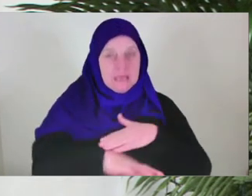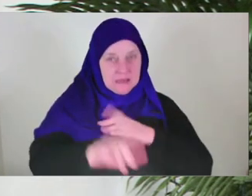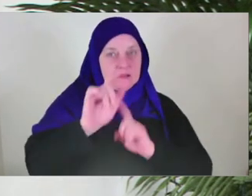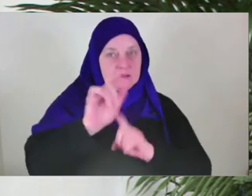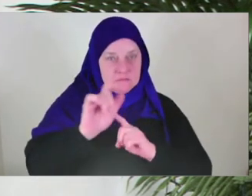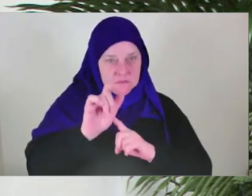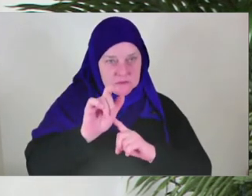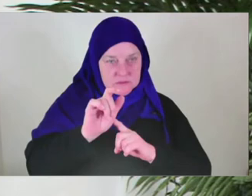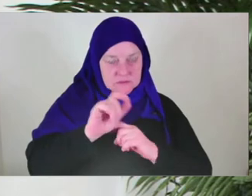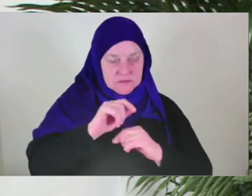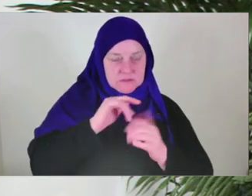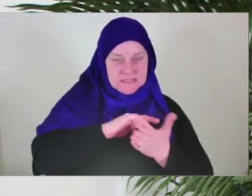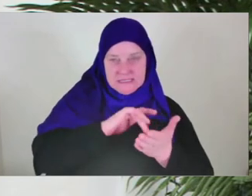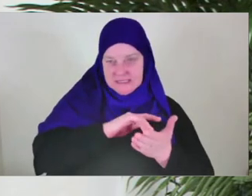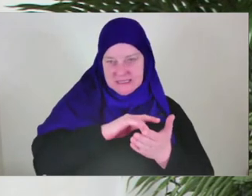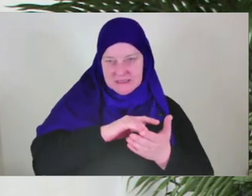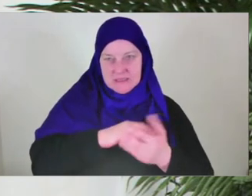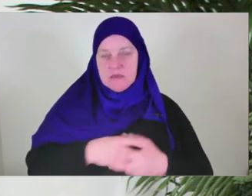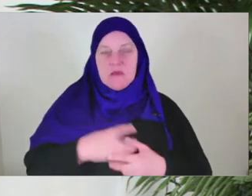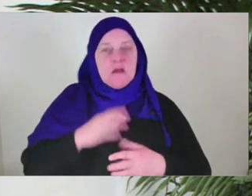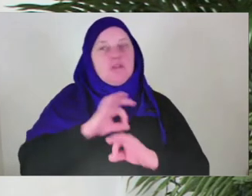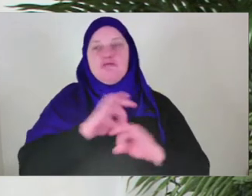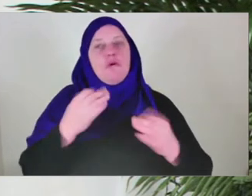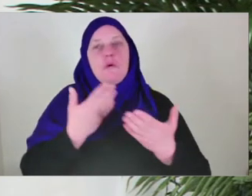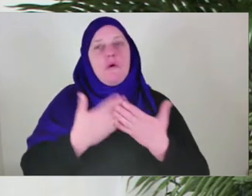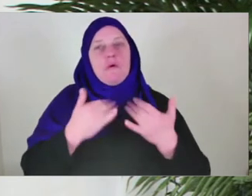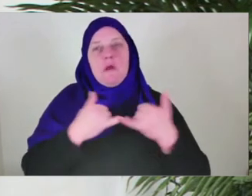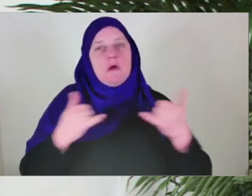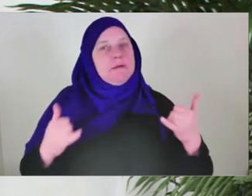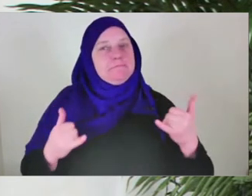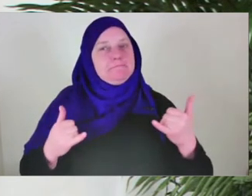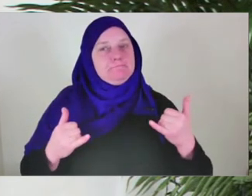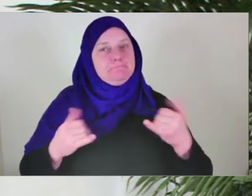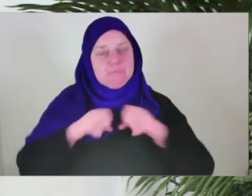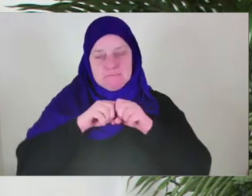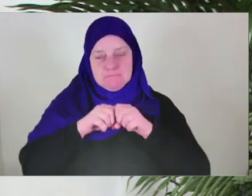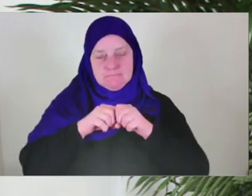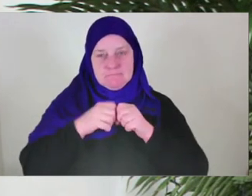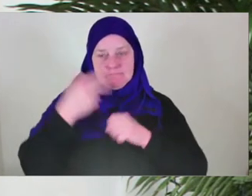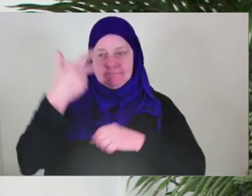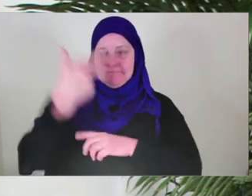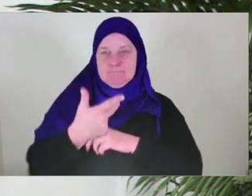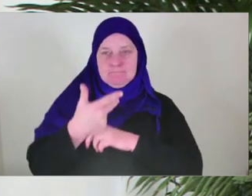full advantage of this program. This will not be online.